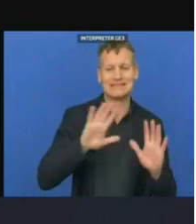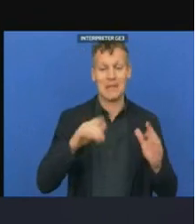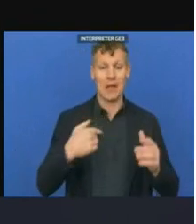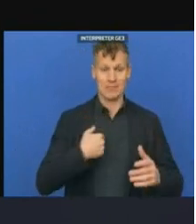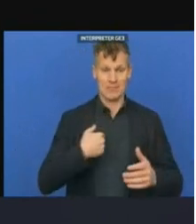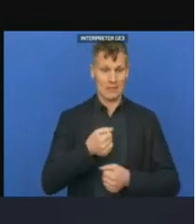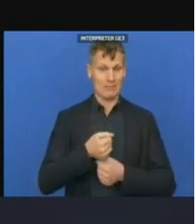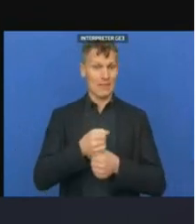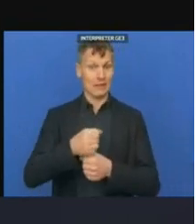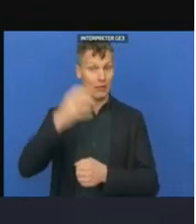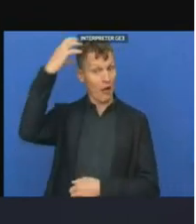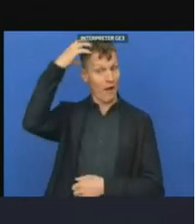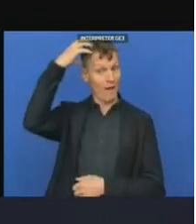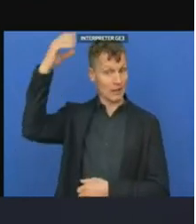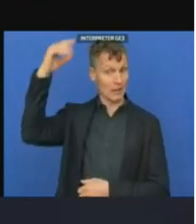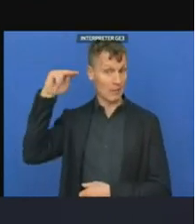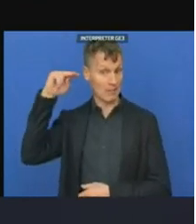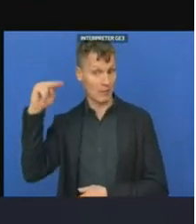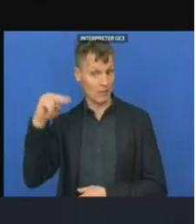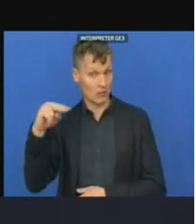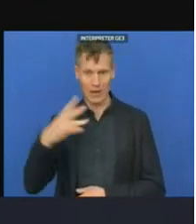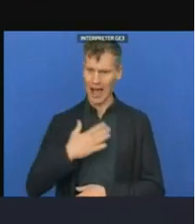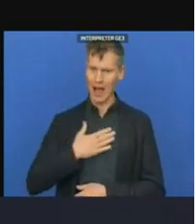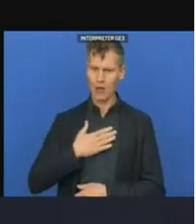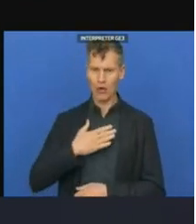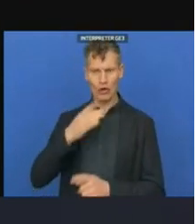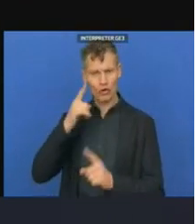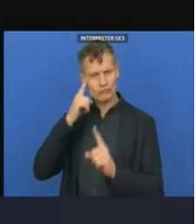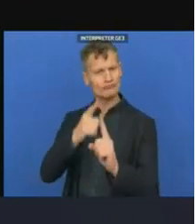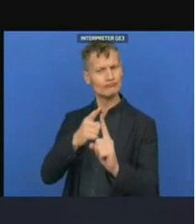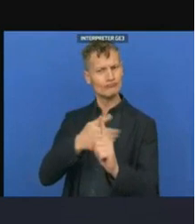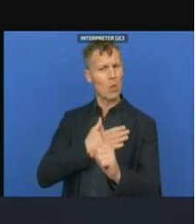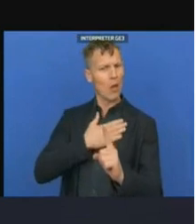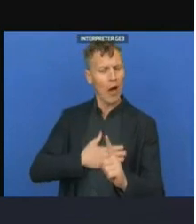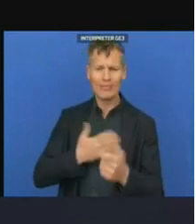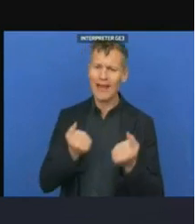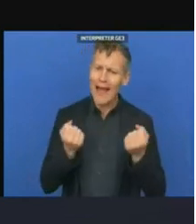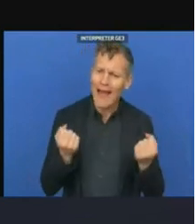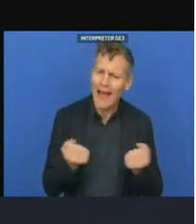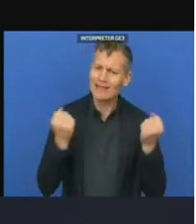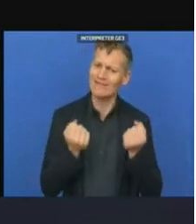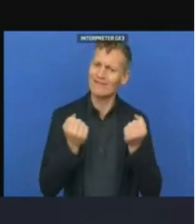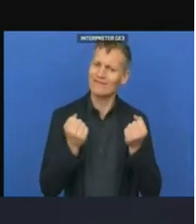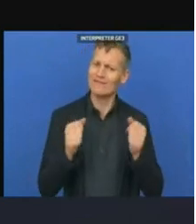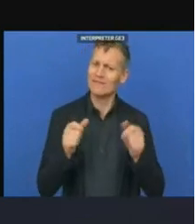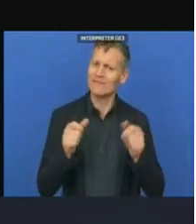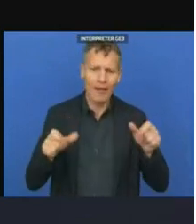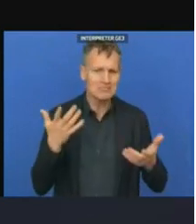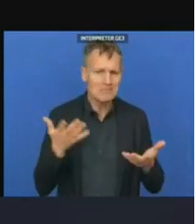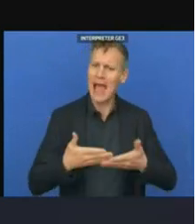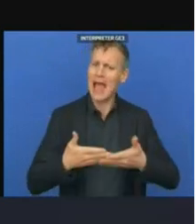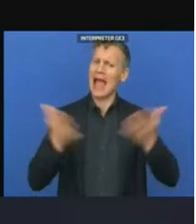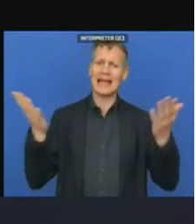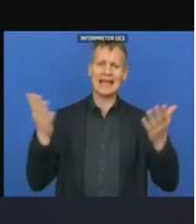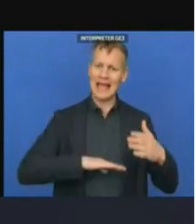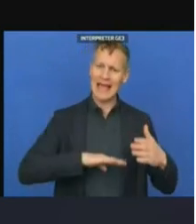the aim to keep people active in all ages and able to enjoy sports also during pandemia. It's